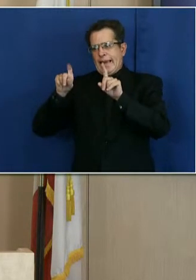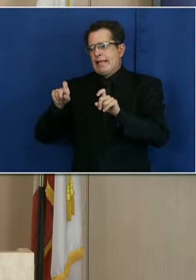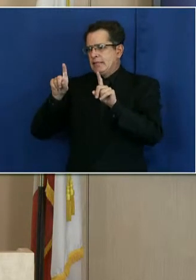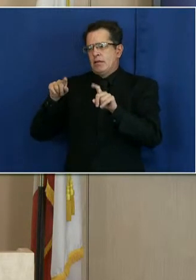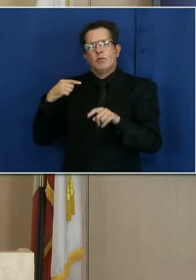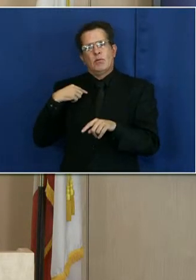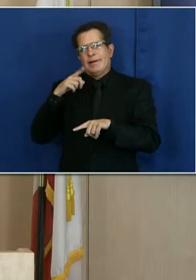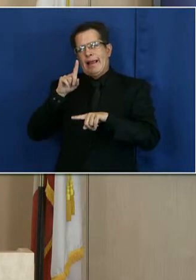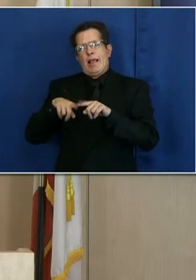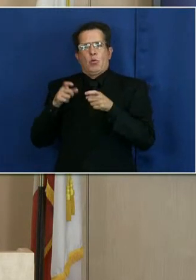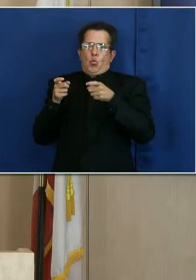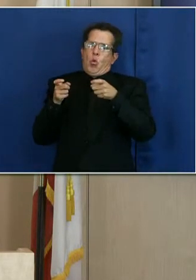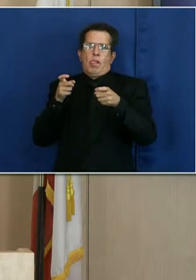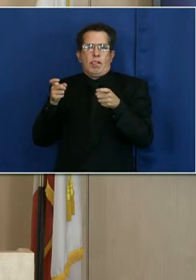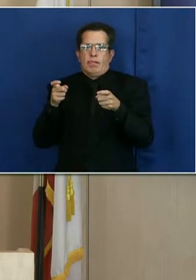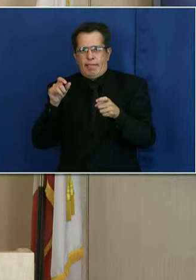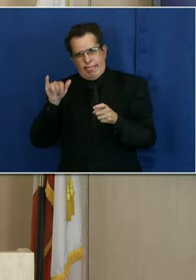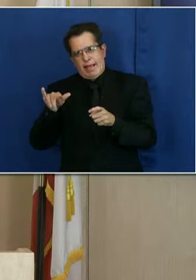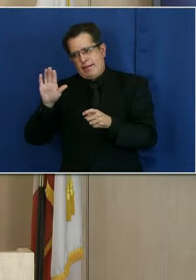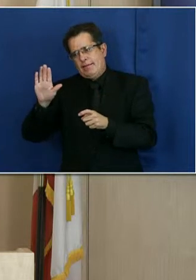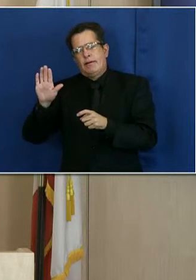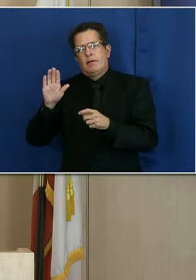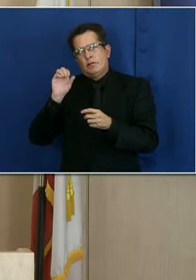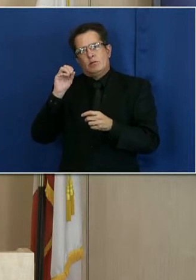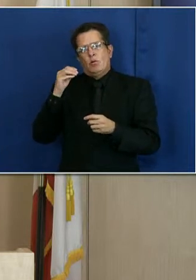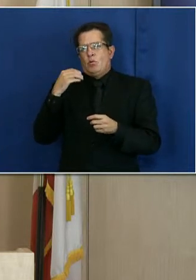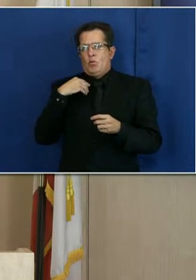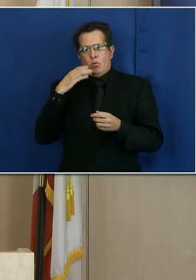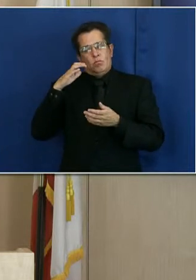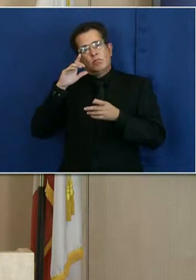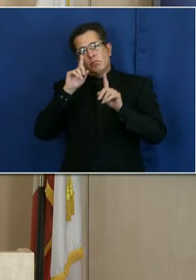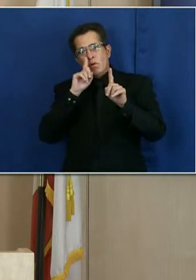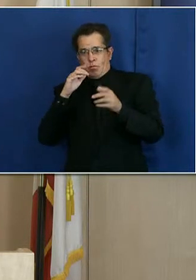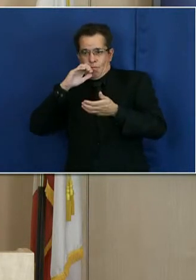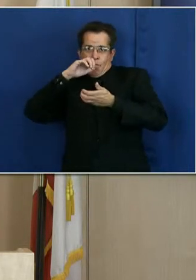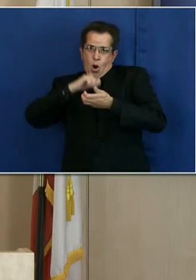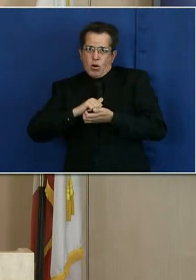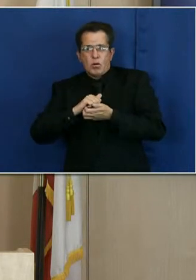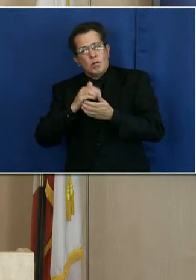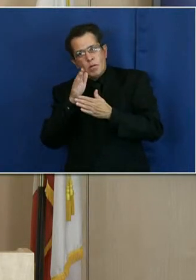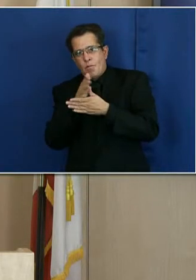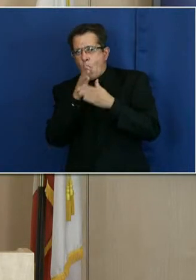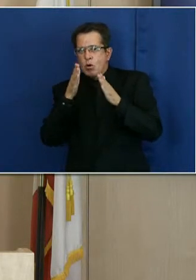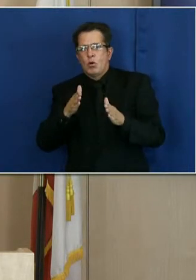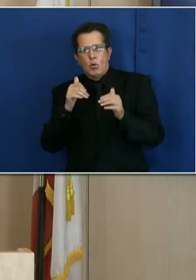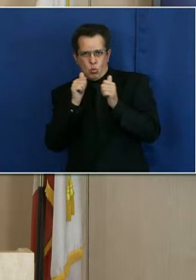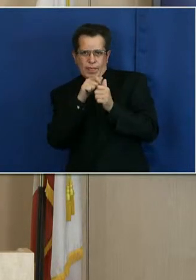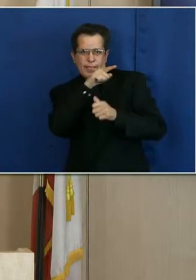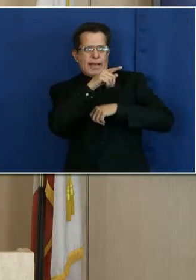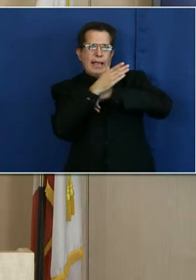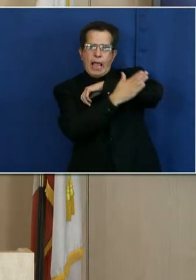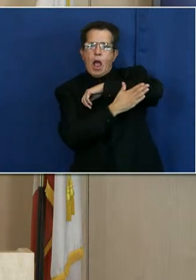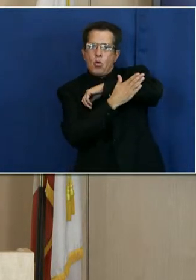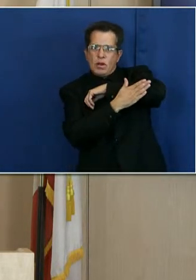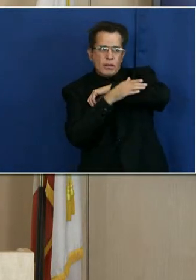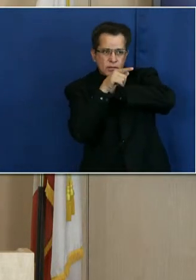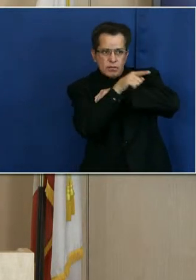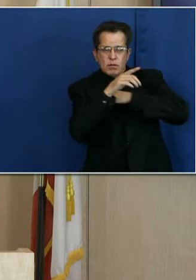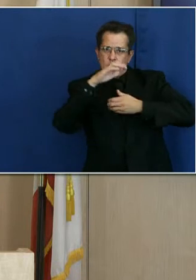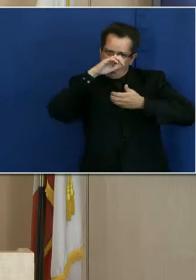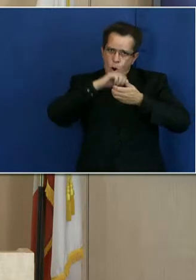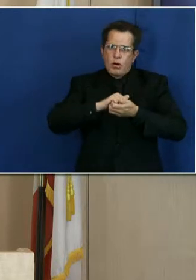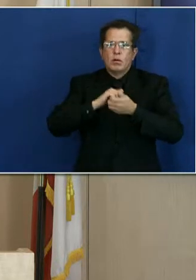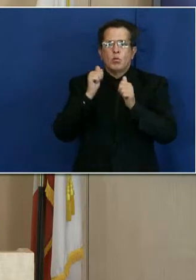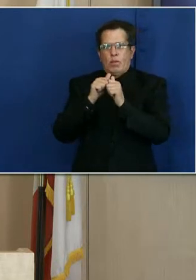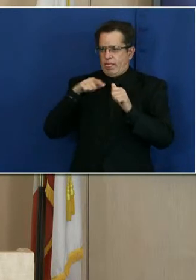that is within our jurisdiction. So as a result, what we do is we work closely with our partners, with the county, and in consultation with